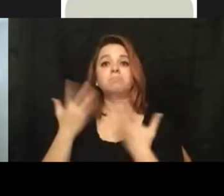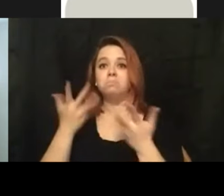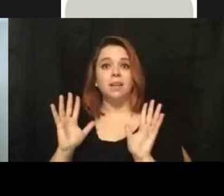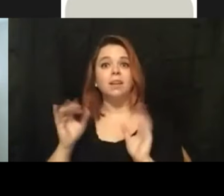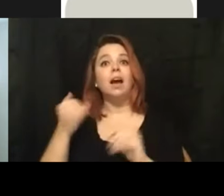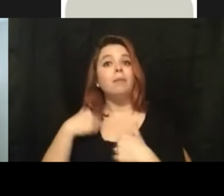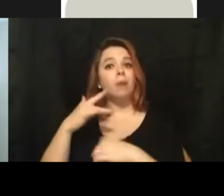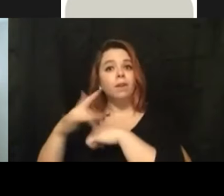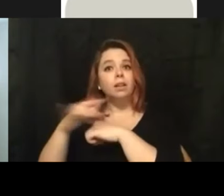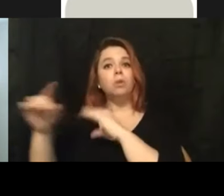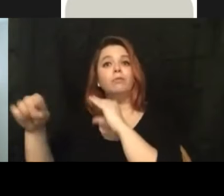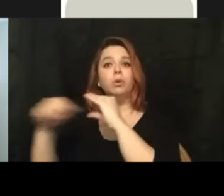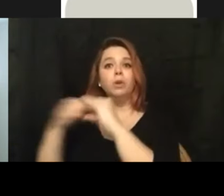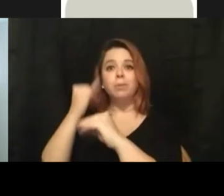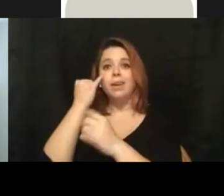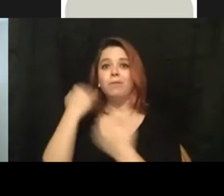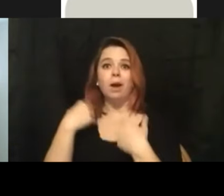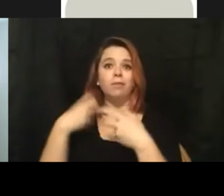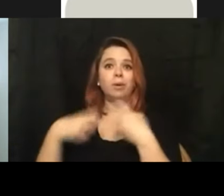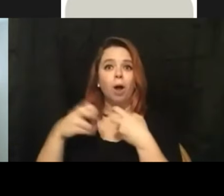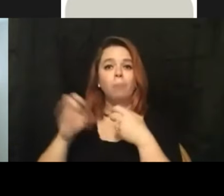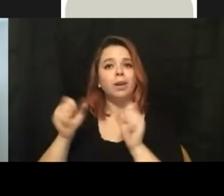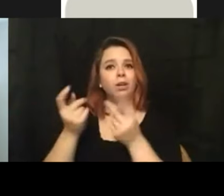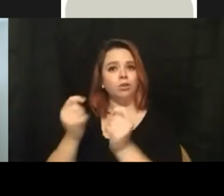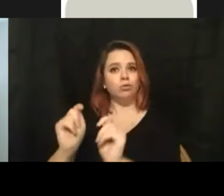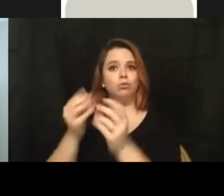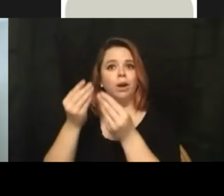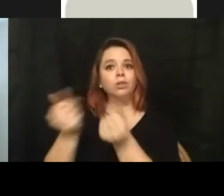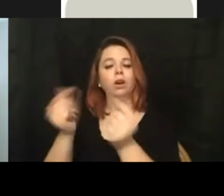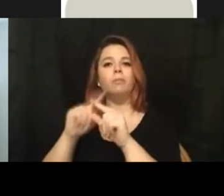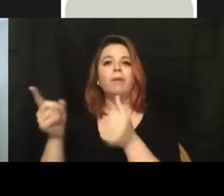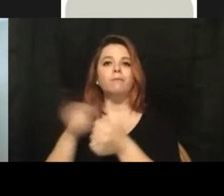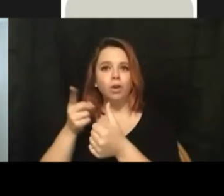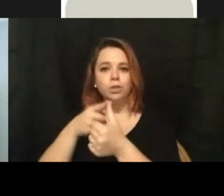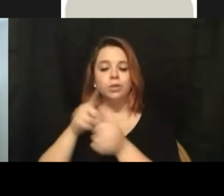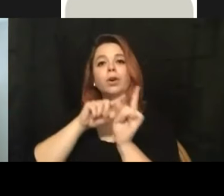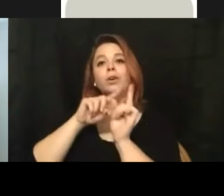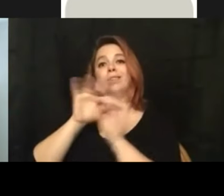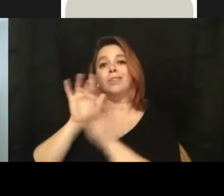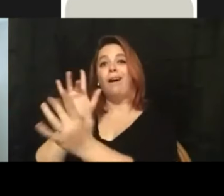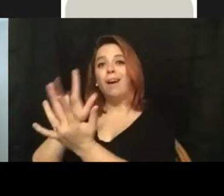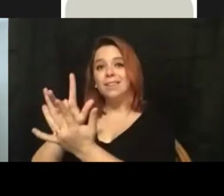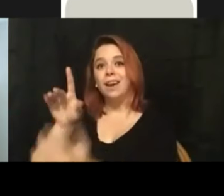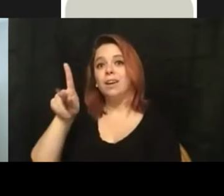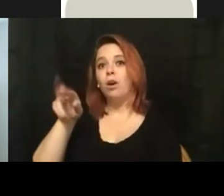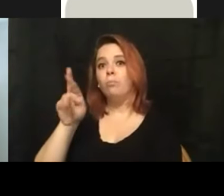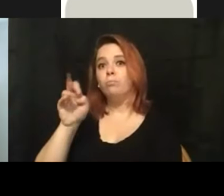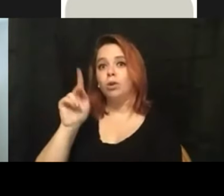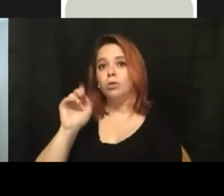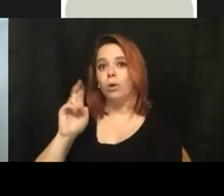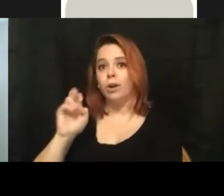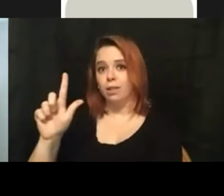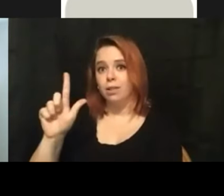any problems, I can try to resolve it. But like I said, you want to go to Proctorio first. Their tech support are the ones that can get you back into the